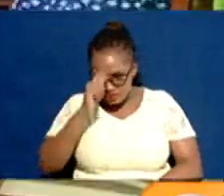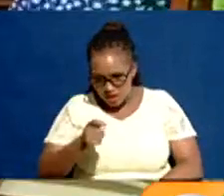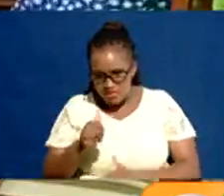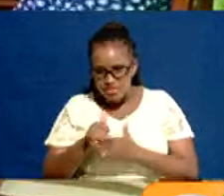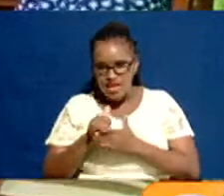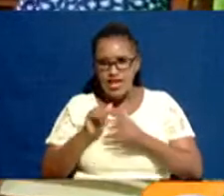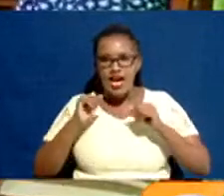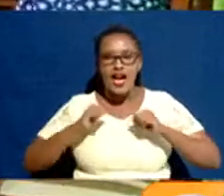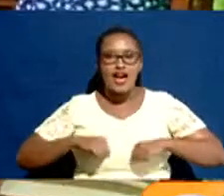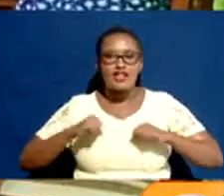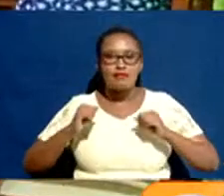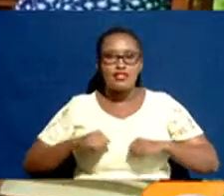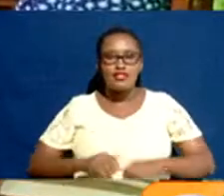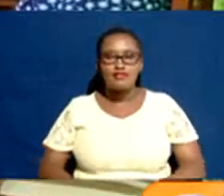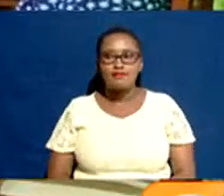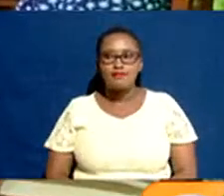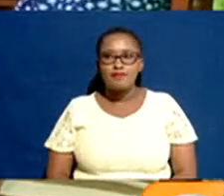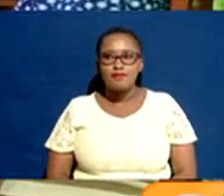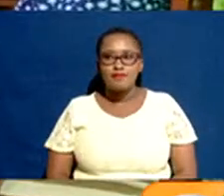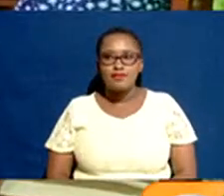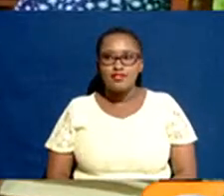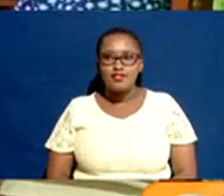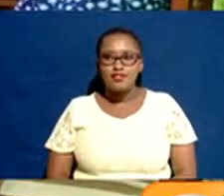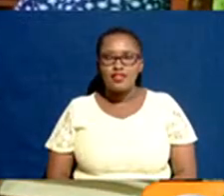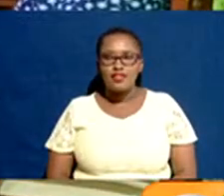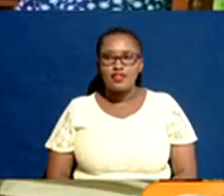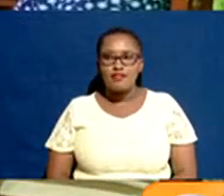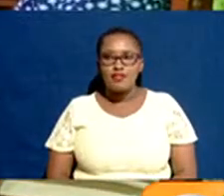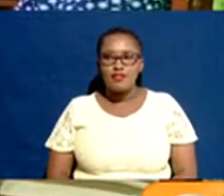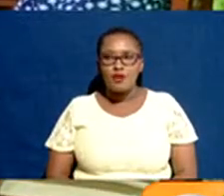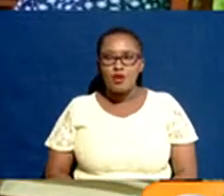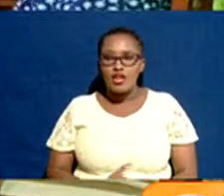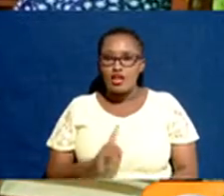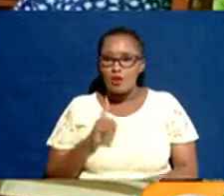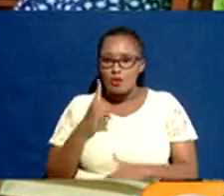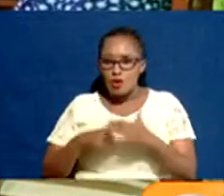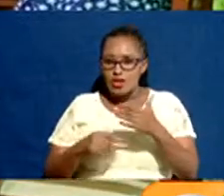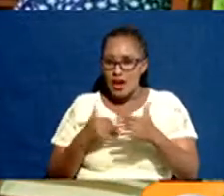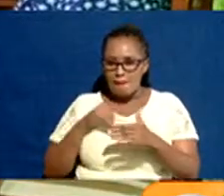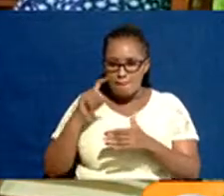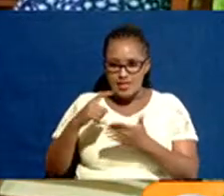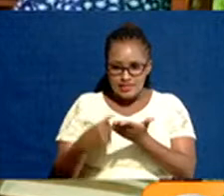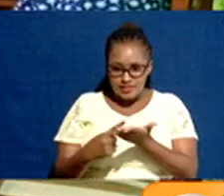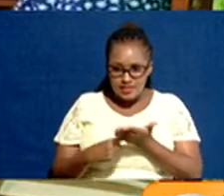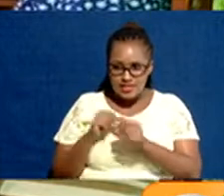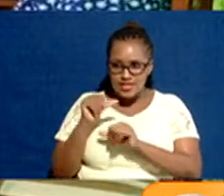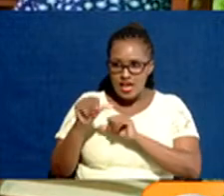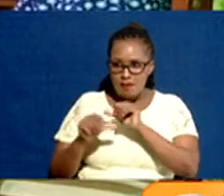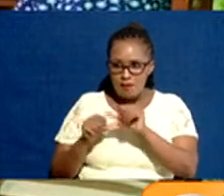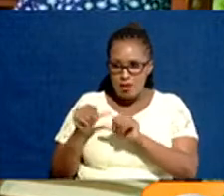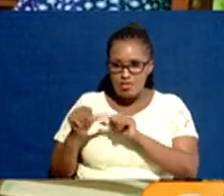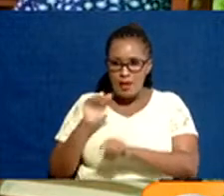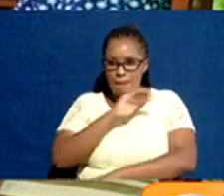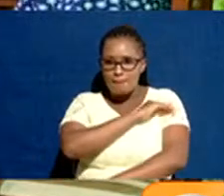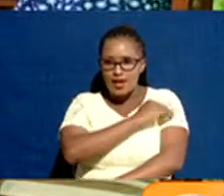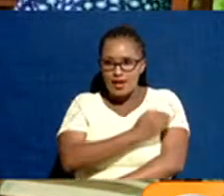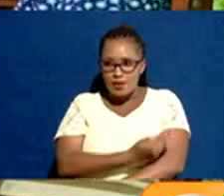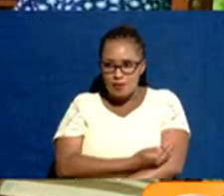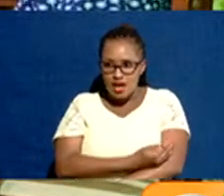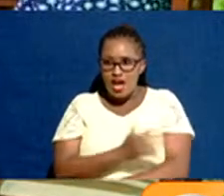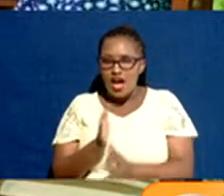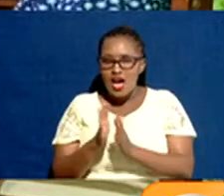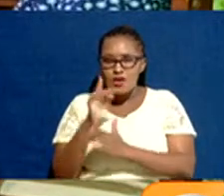enough, sir. Let's talk about the cost of living. And one of the things that we have to talk about is the cost of power. And I want to